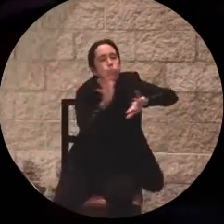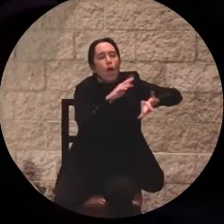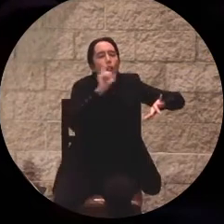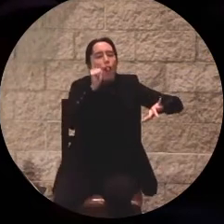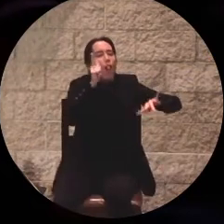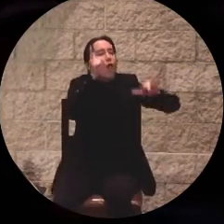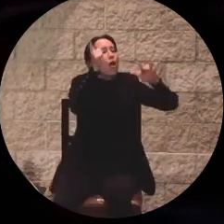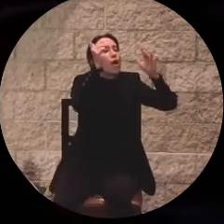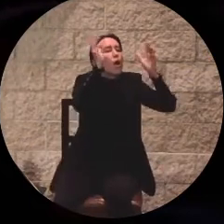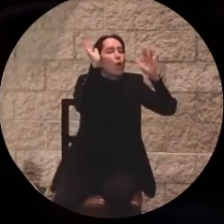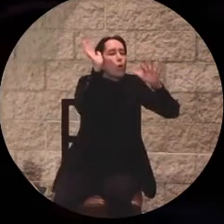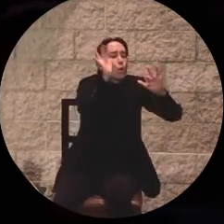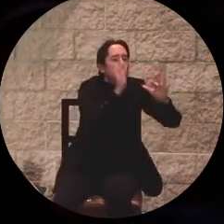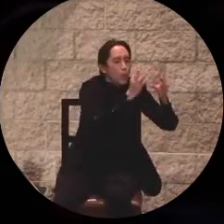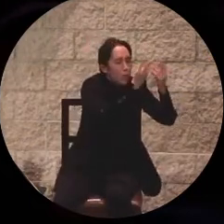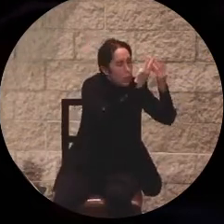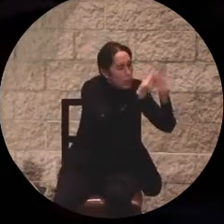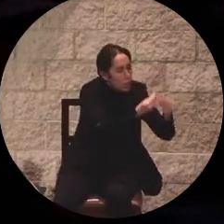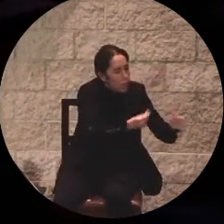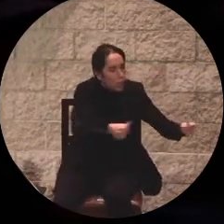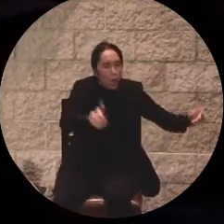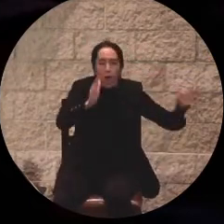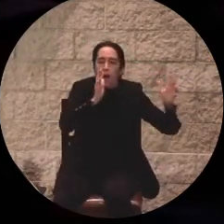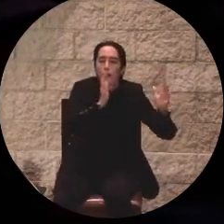quiet gift is left